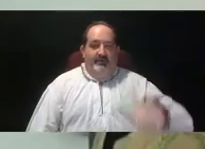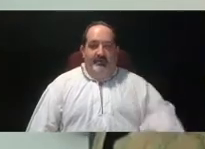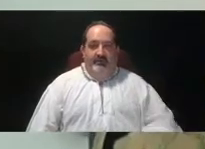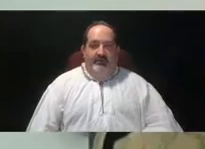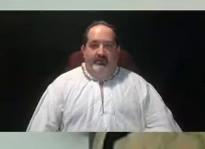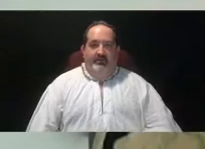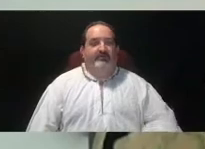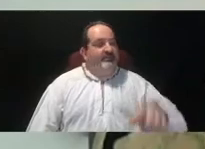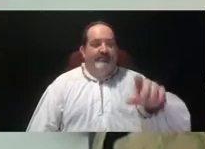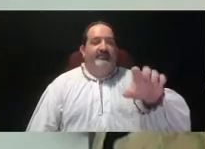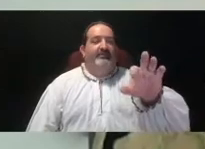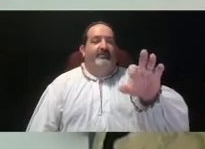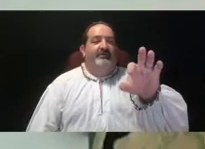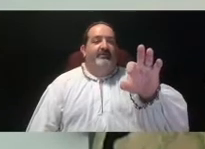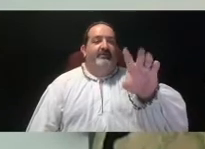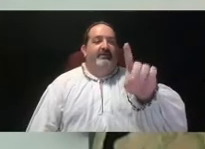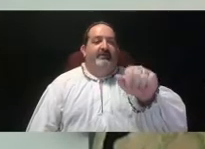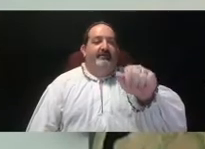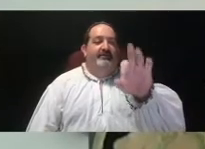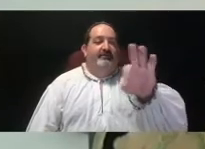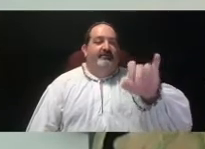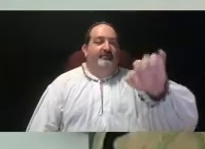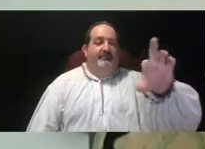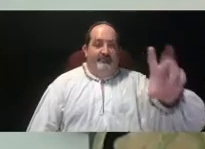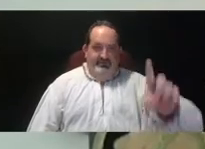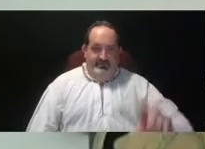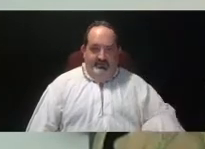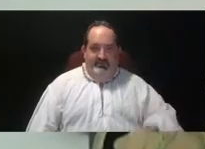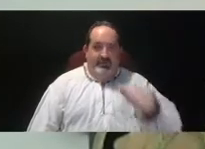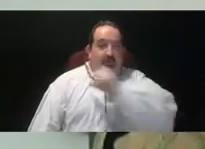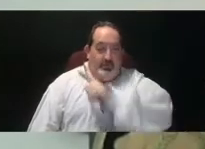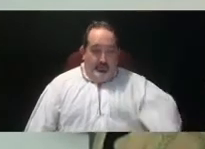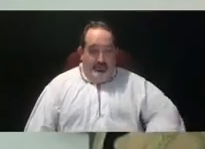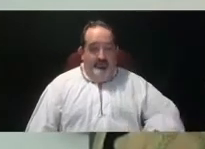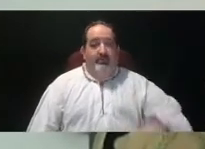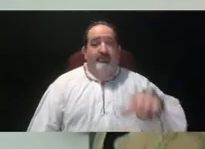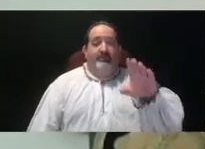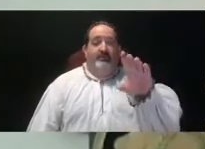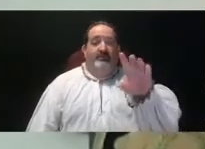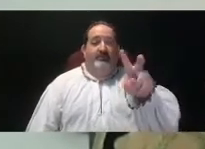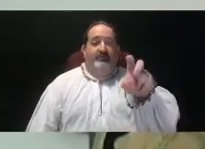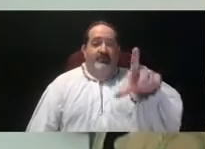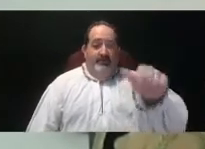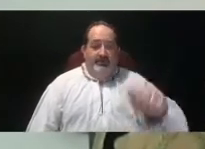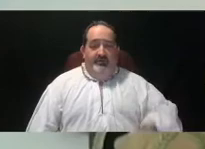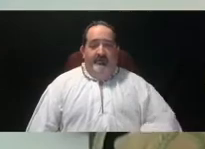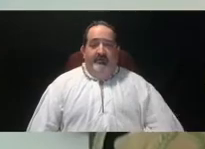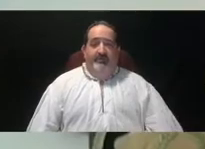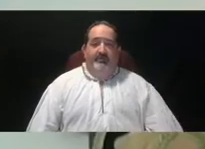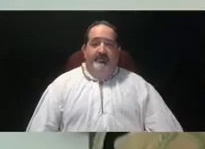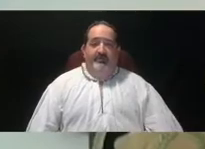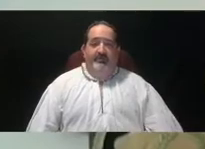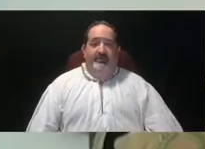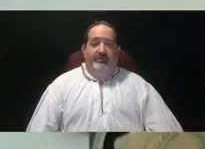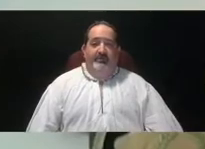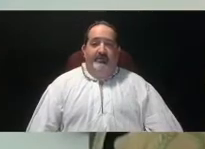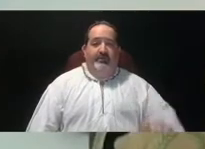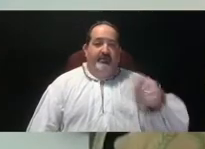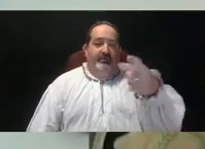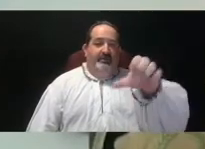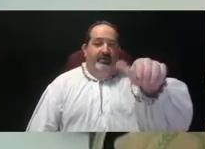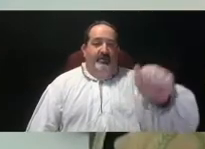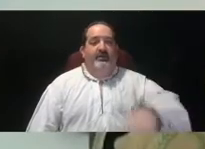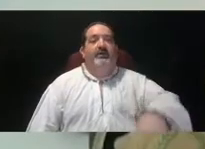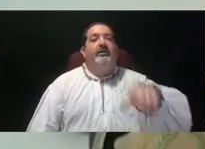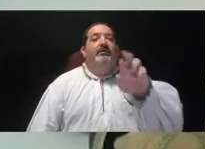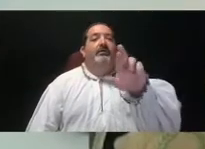Lord Daphne Thomas, the Honourable Lady Via von Baden, the Honourable Lord Richard the